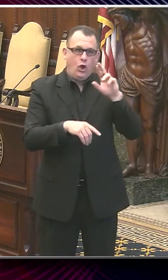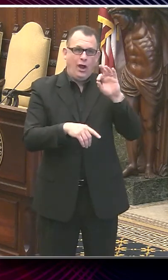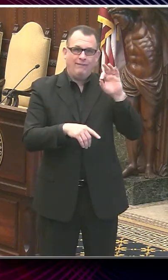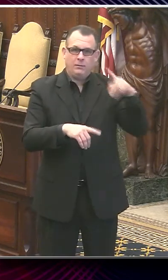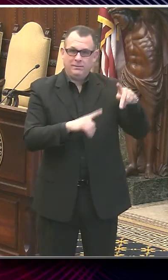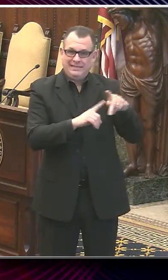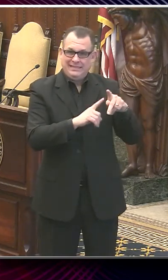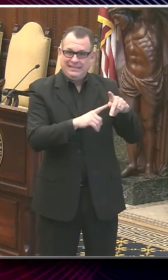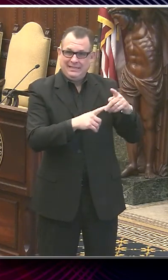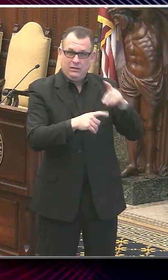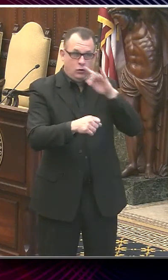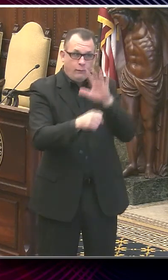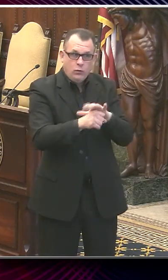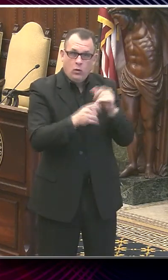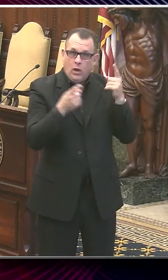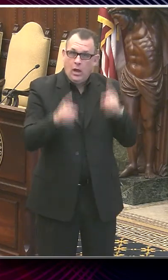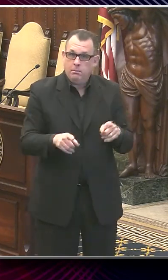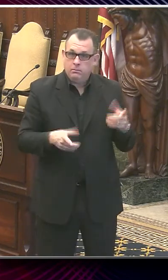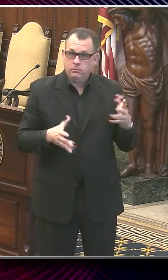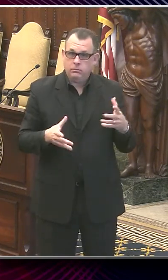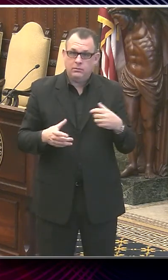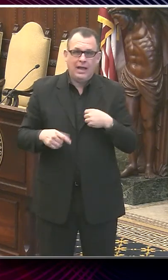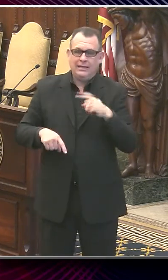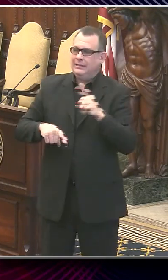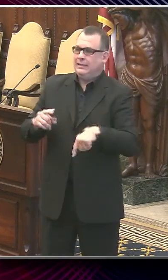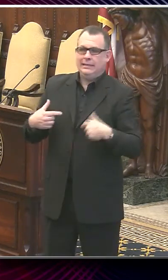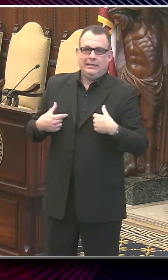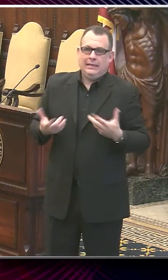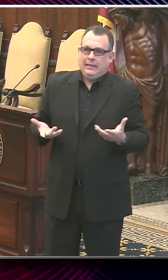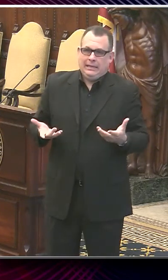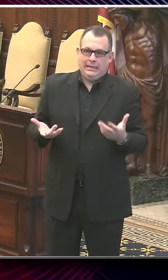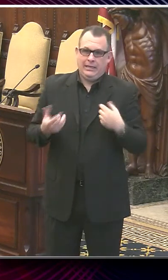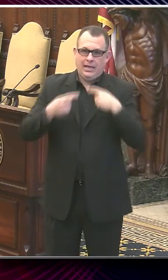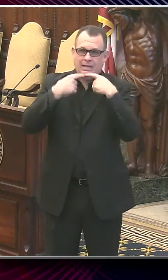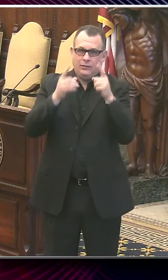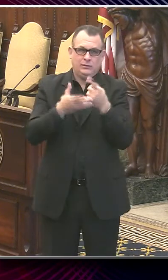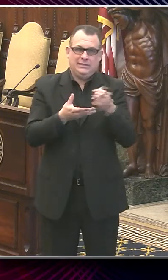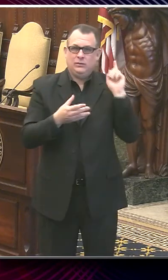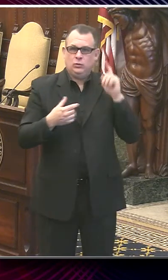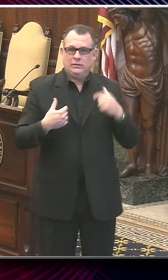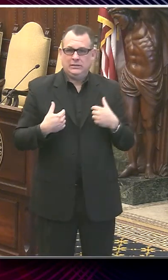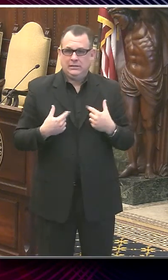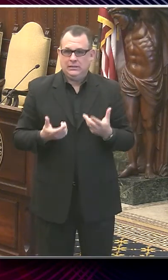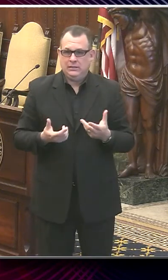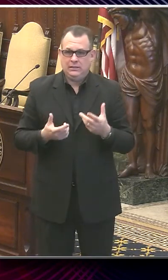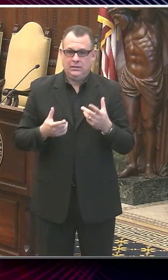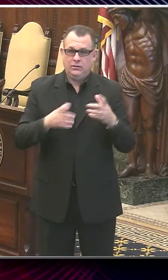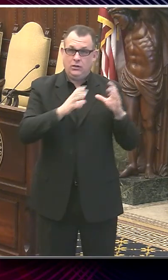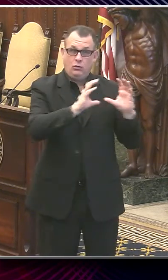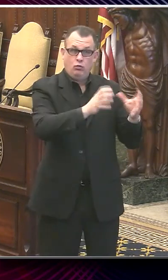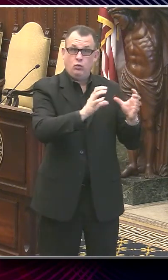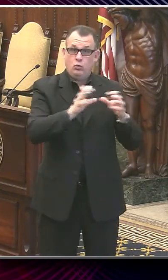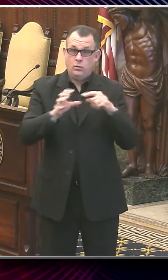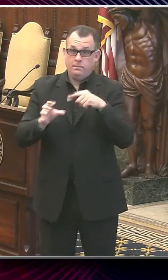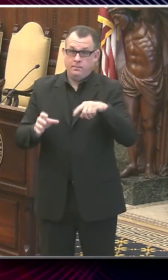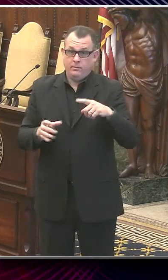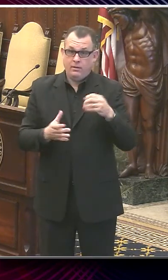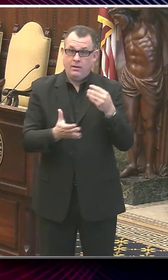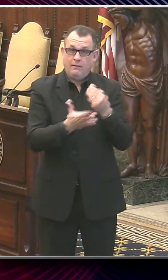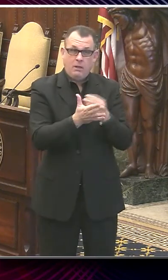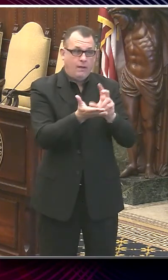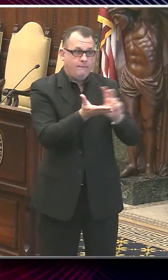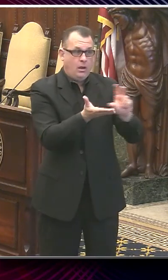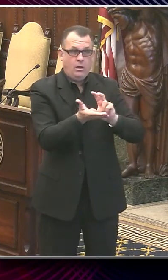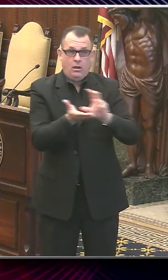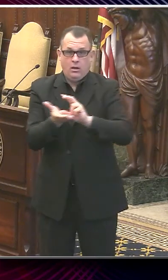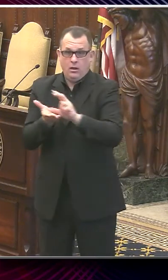case? No, I can't. What we announced last week, what the groups that were going to be funded, but we're in